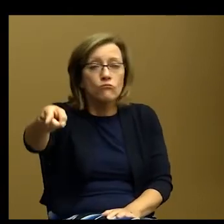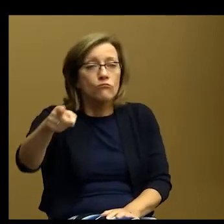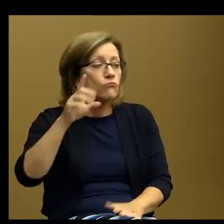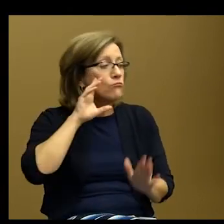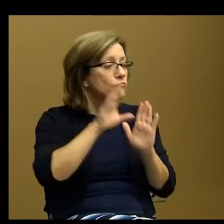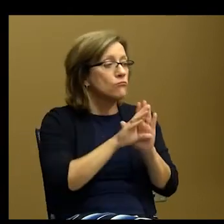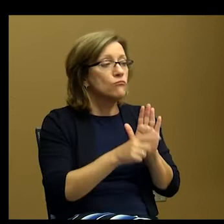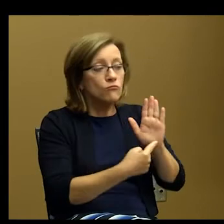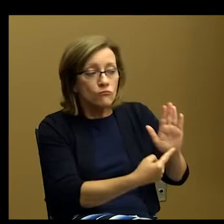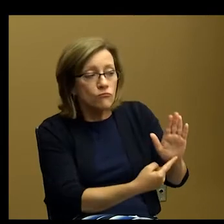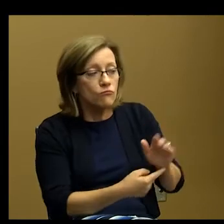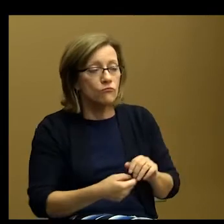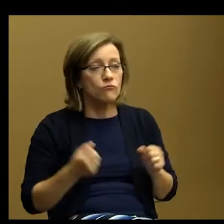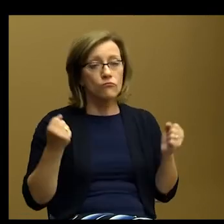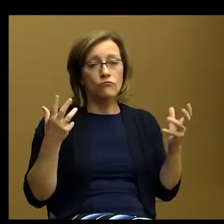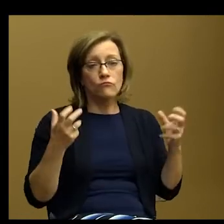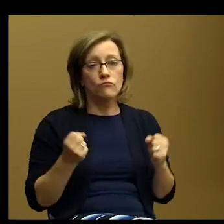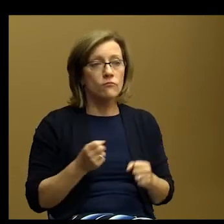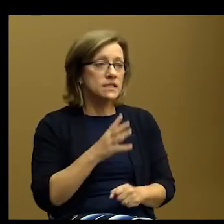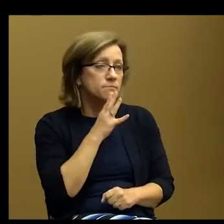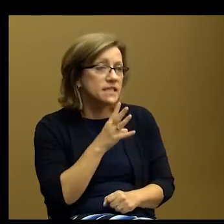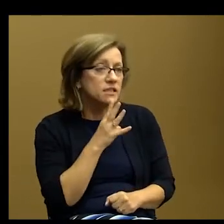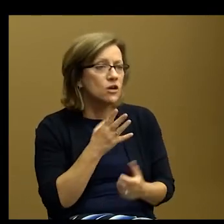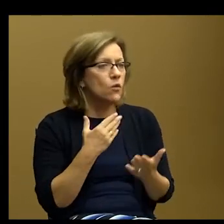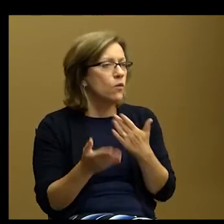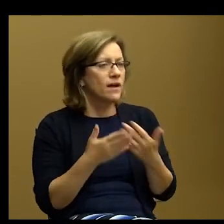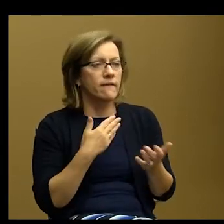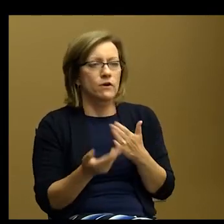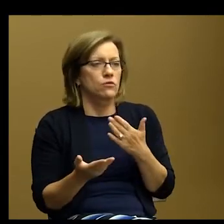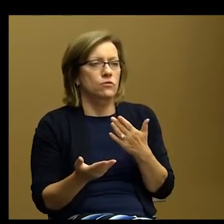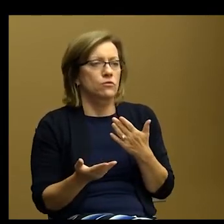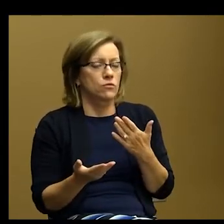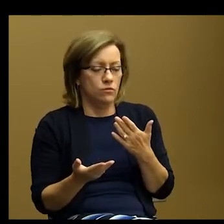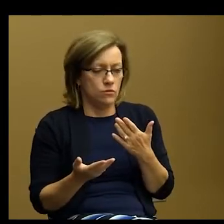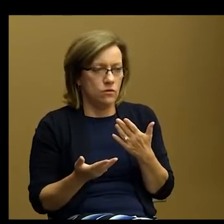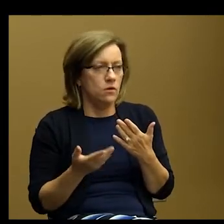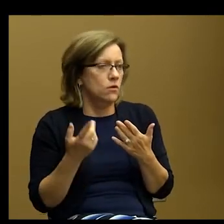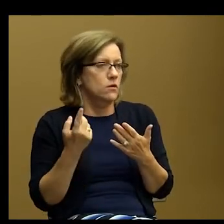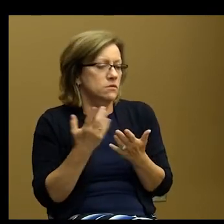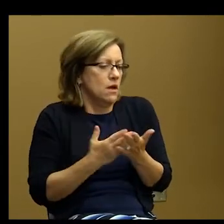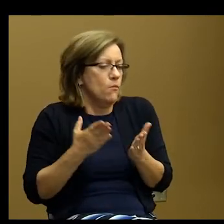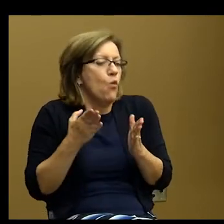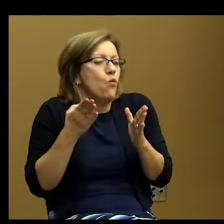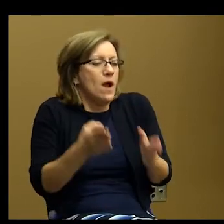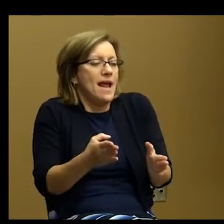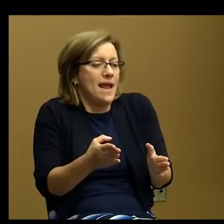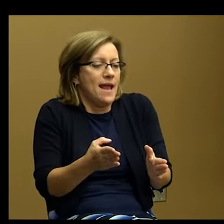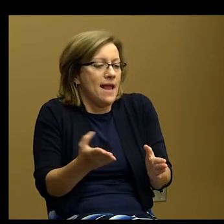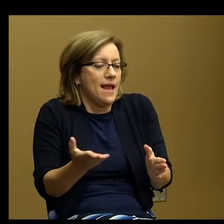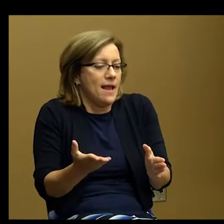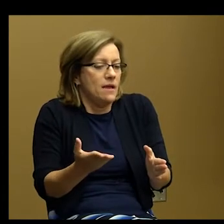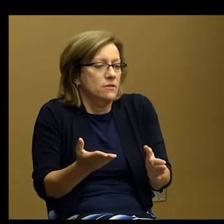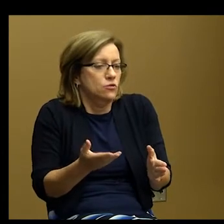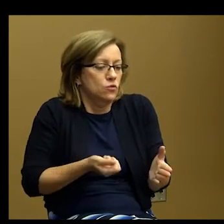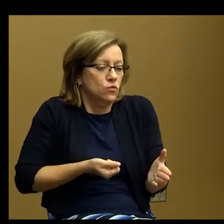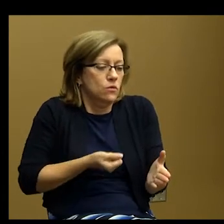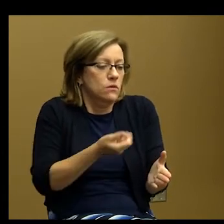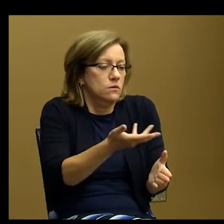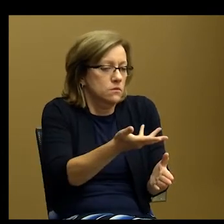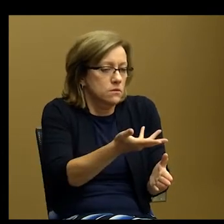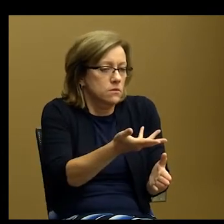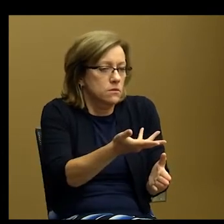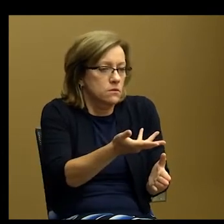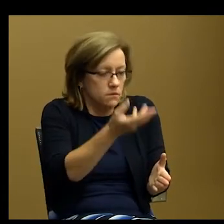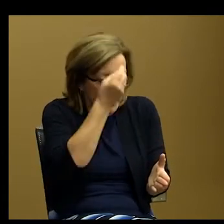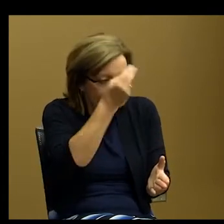be that sign, be that speech, whatever way, you have to have some way for them to communicate. And